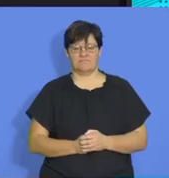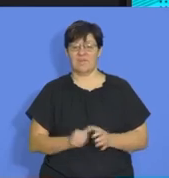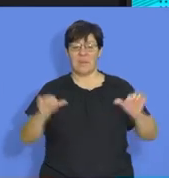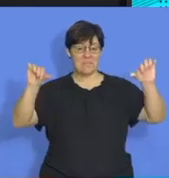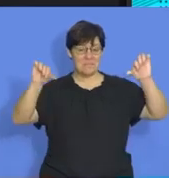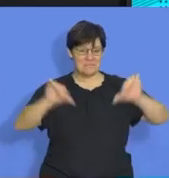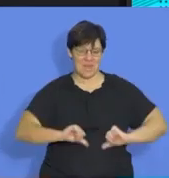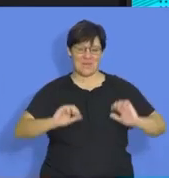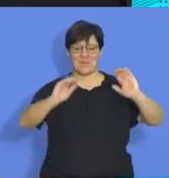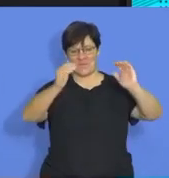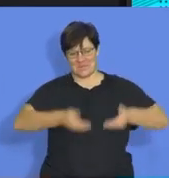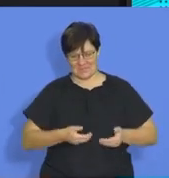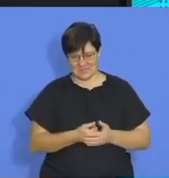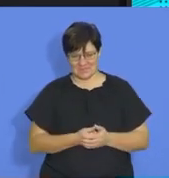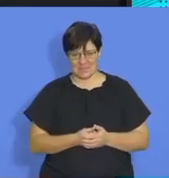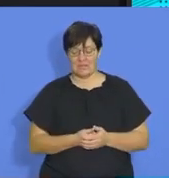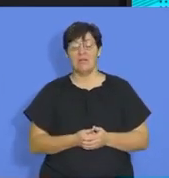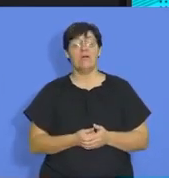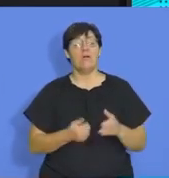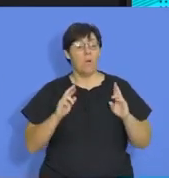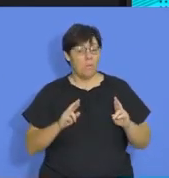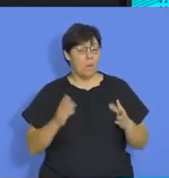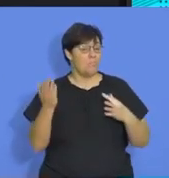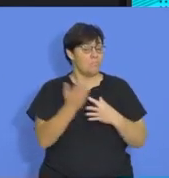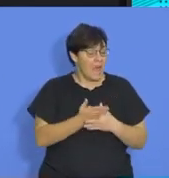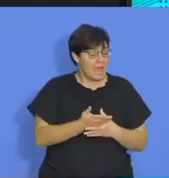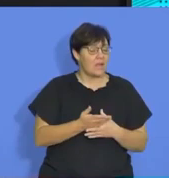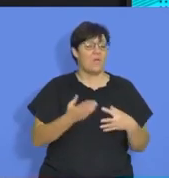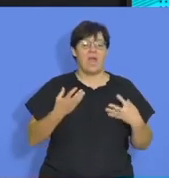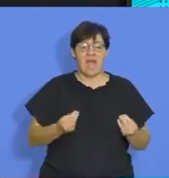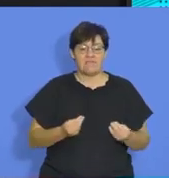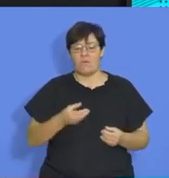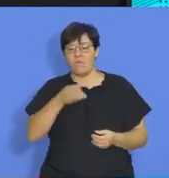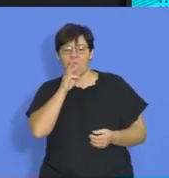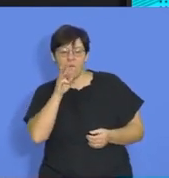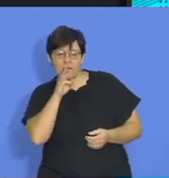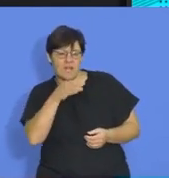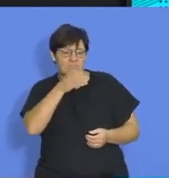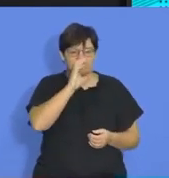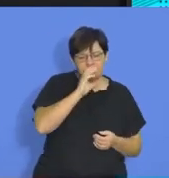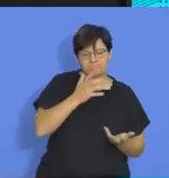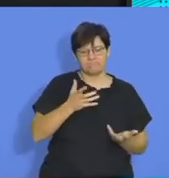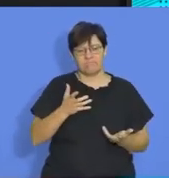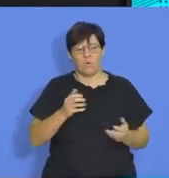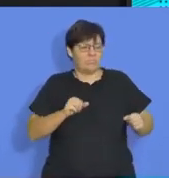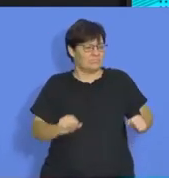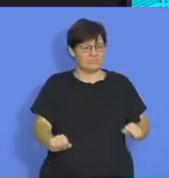Welcome back, accounting students. Hopefully during that break you were able to either get a glass of water